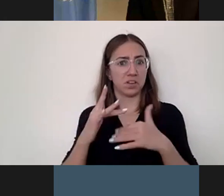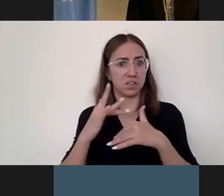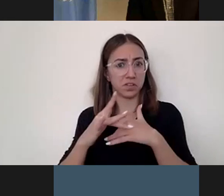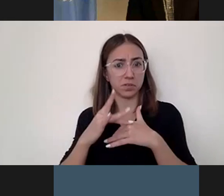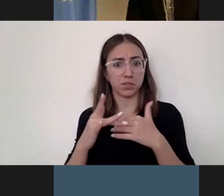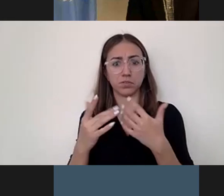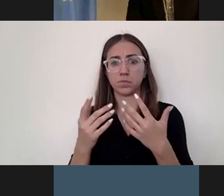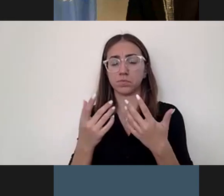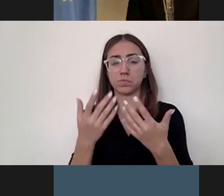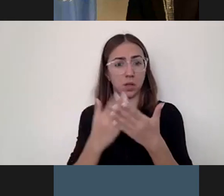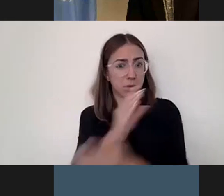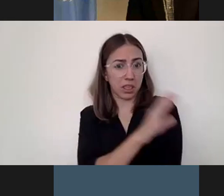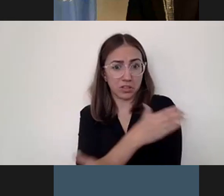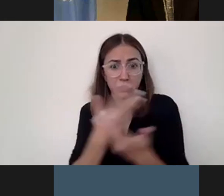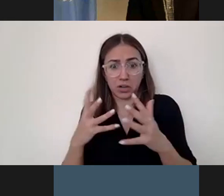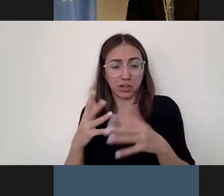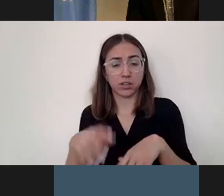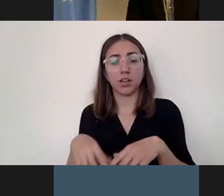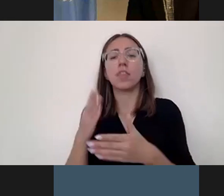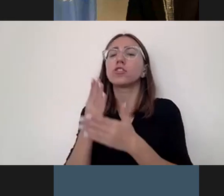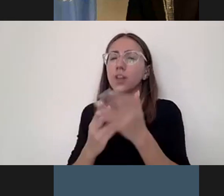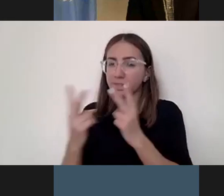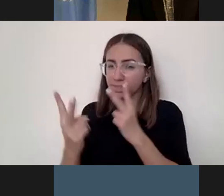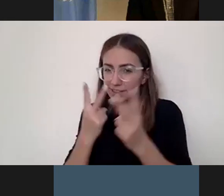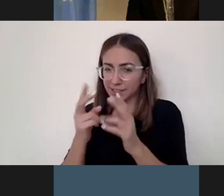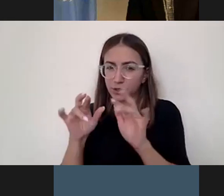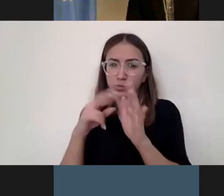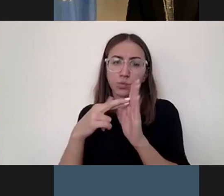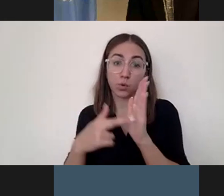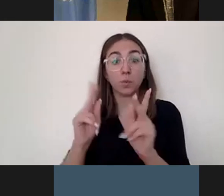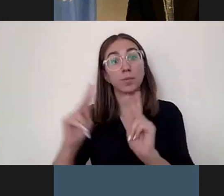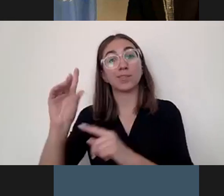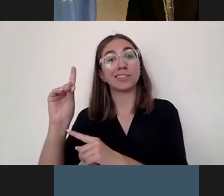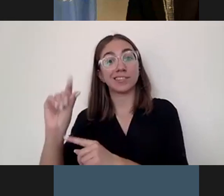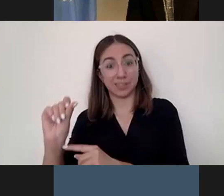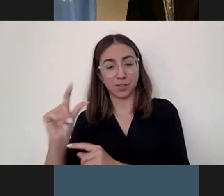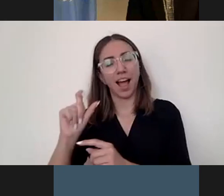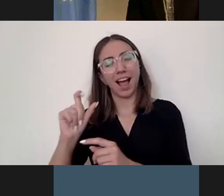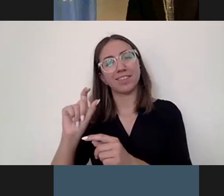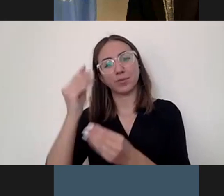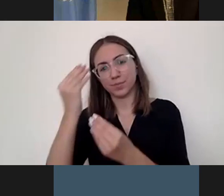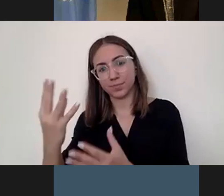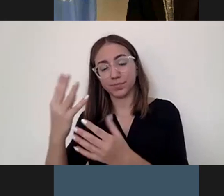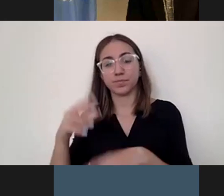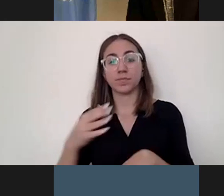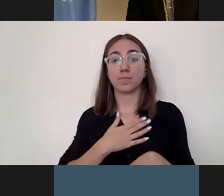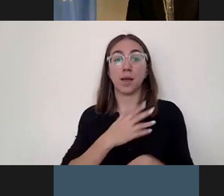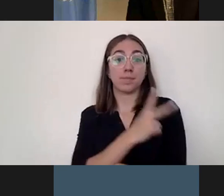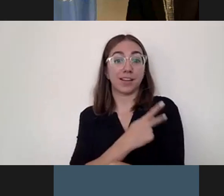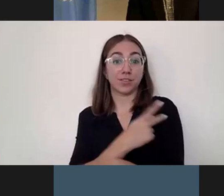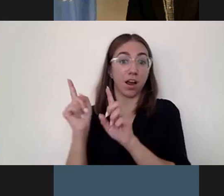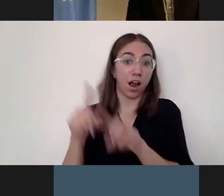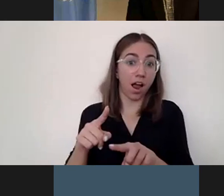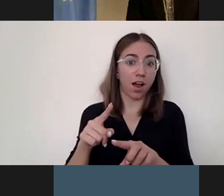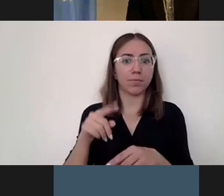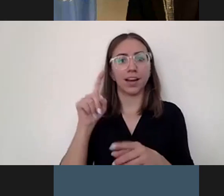our clinics are open. There's still visiting rules, right? So people with disabilities, one of the things I usually have to intervene is when one of my patients comes in and needs somebody